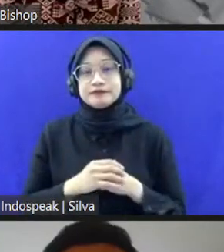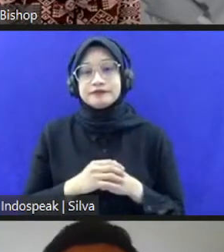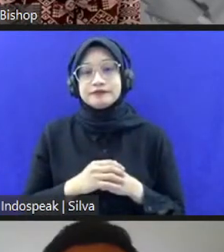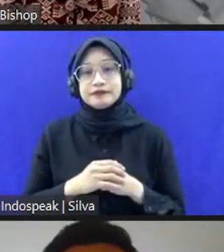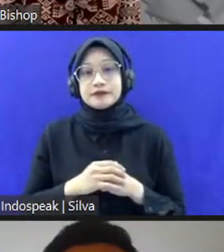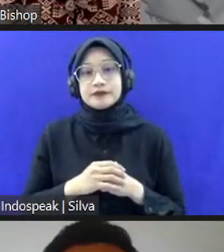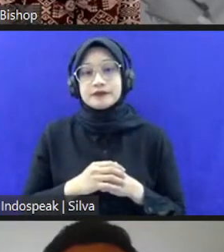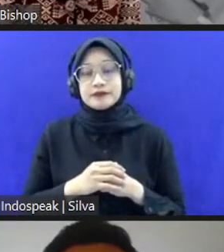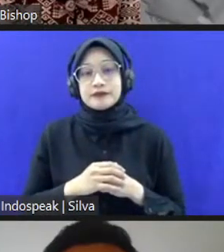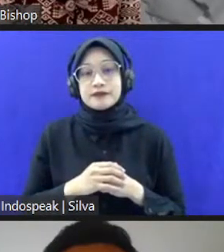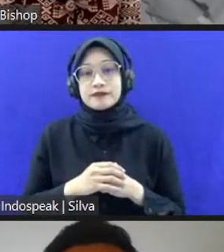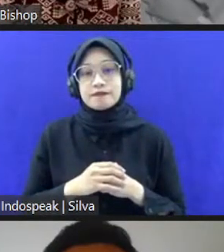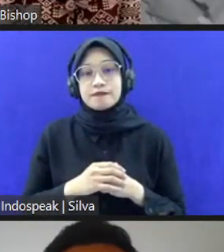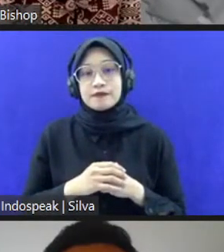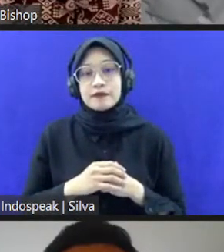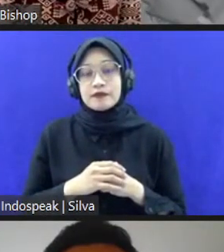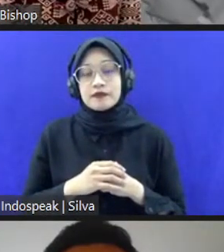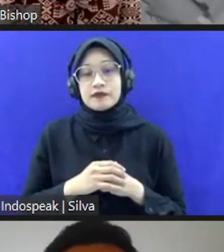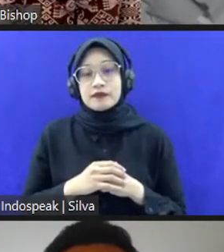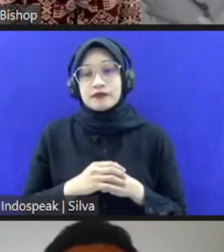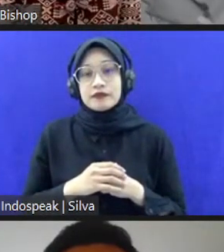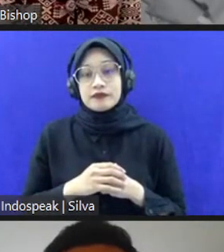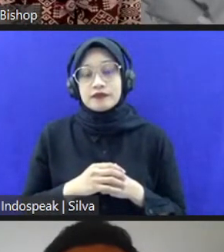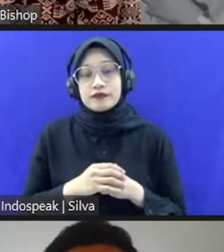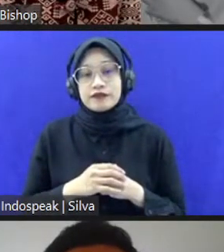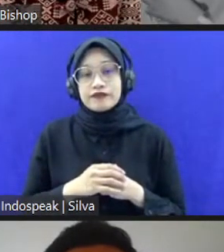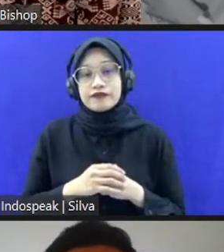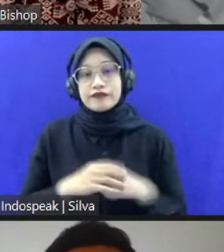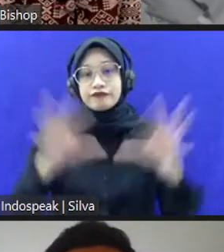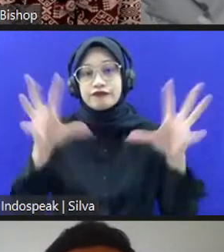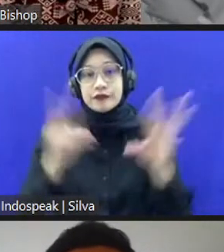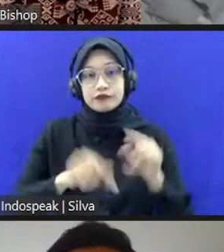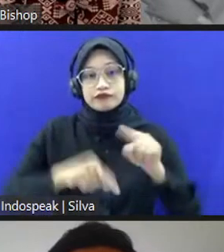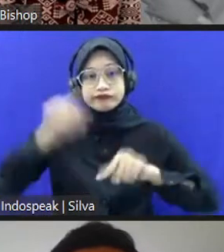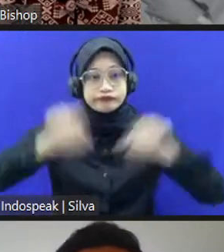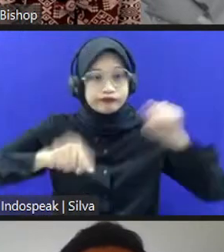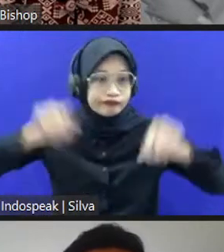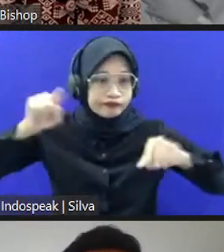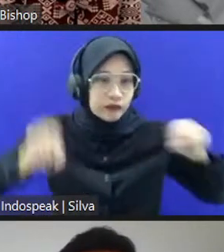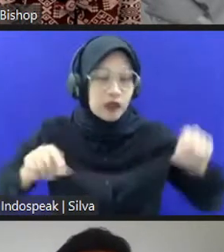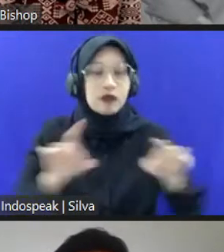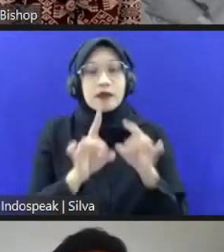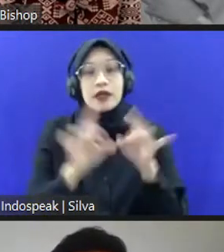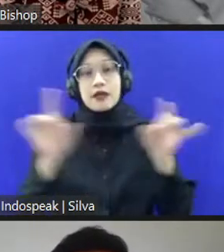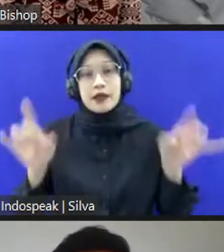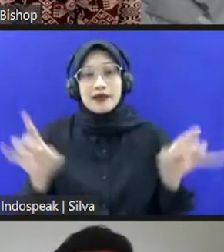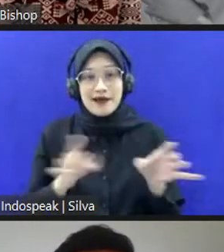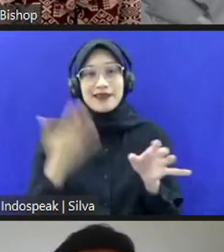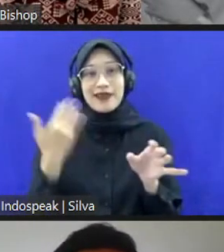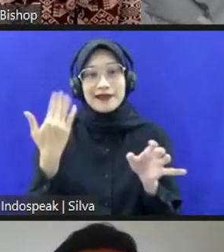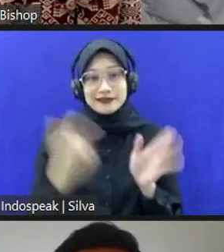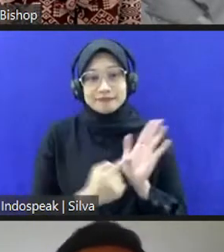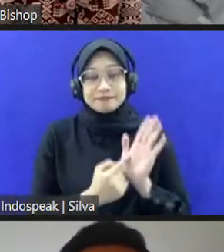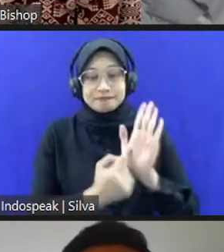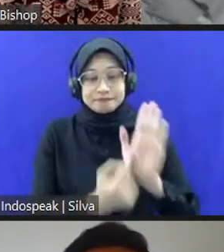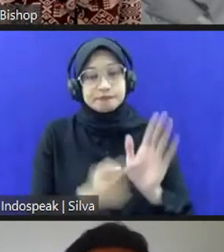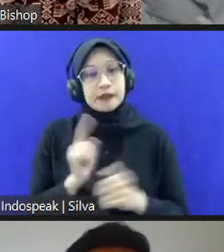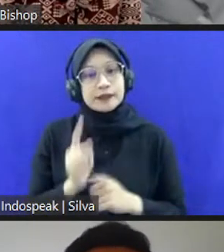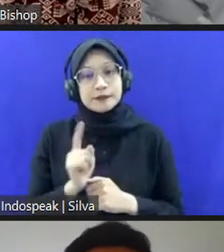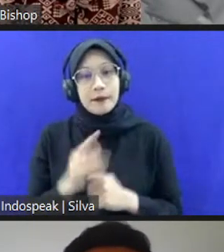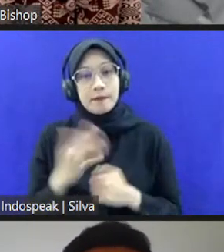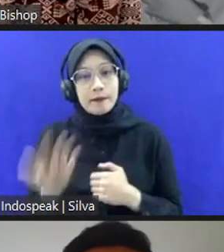different trends in the communities in the graphs is because there